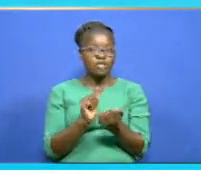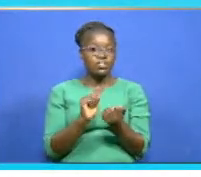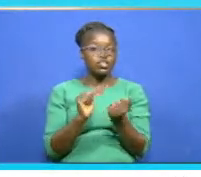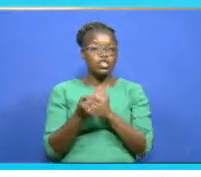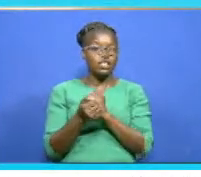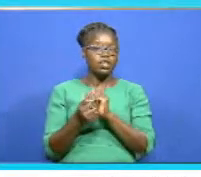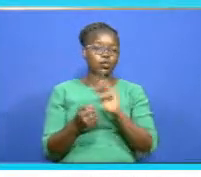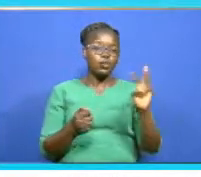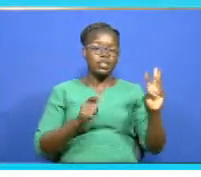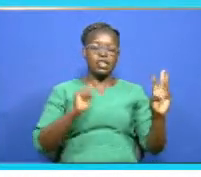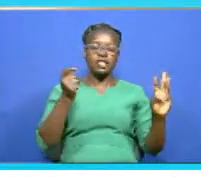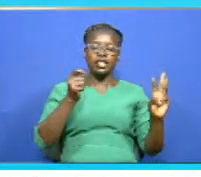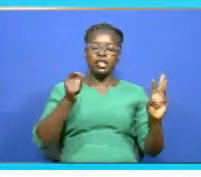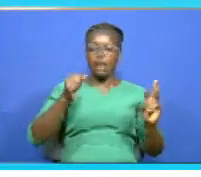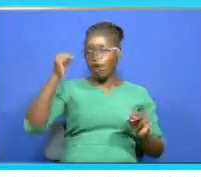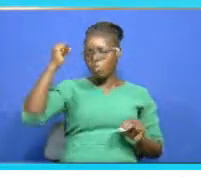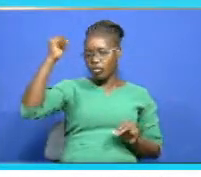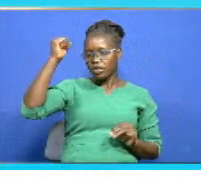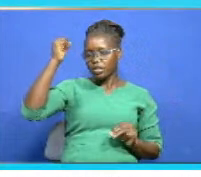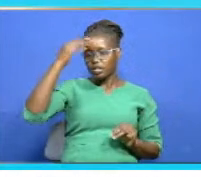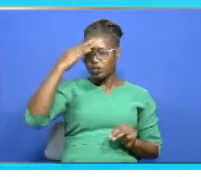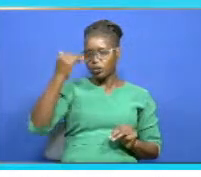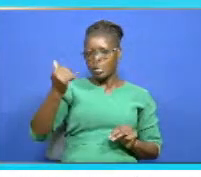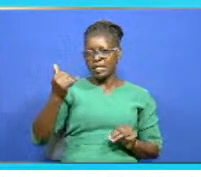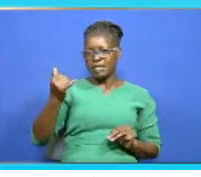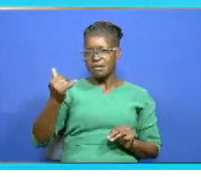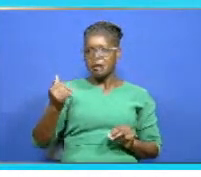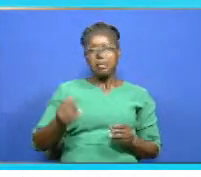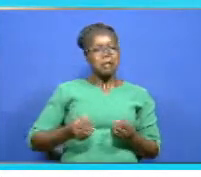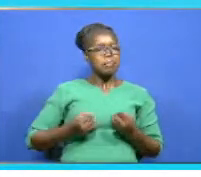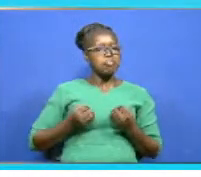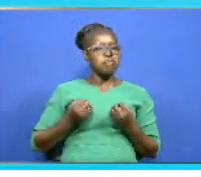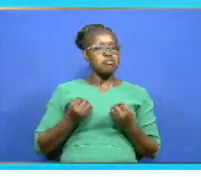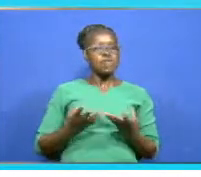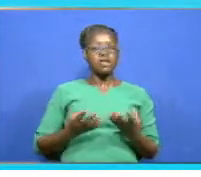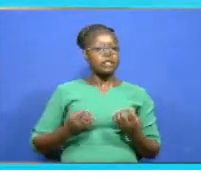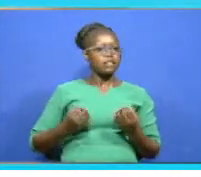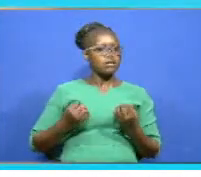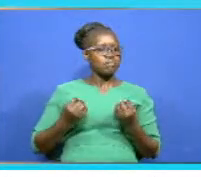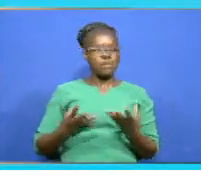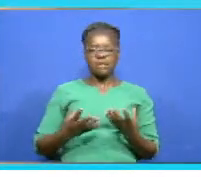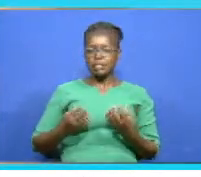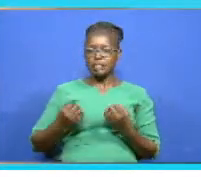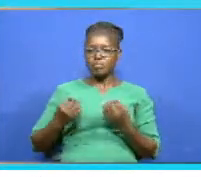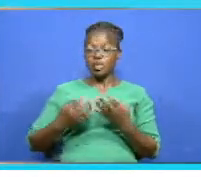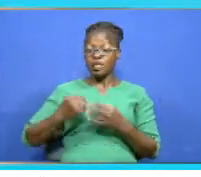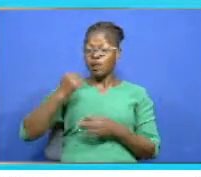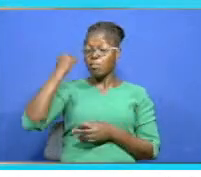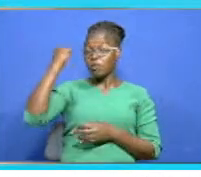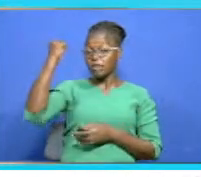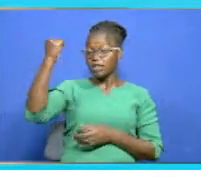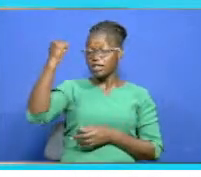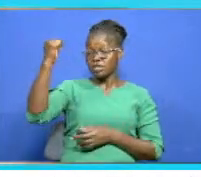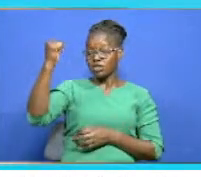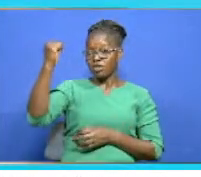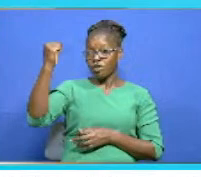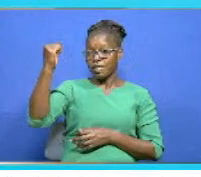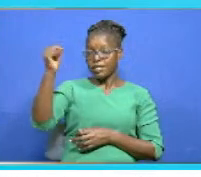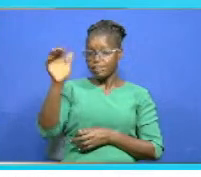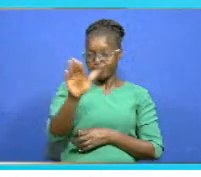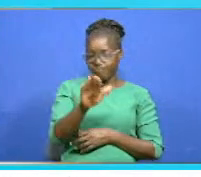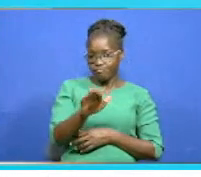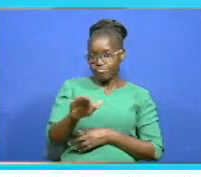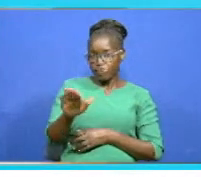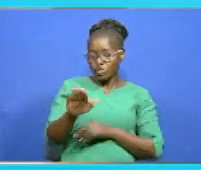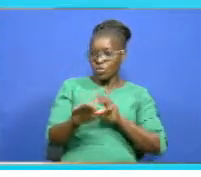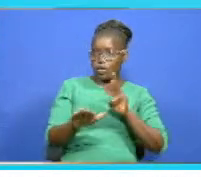politics, as we have had a robust political feature and scenery at the